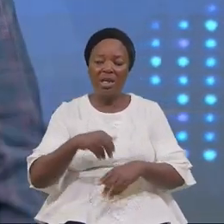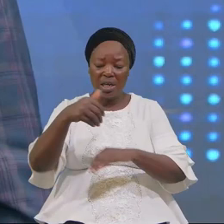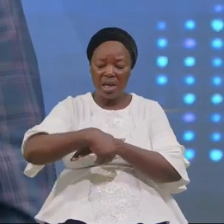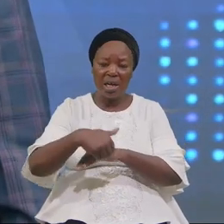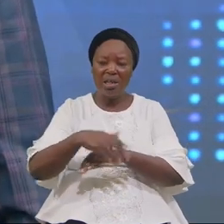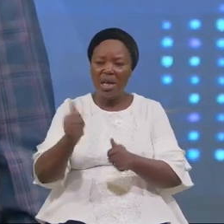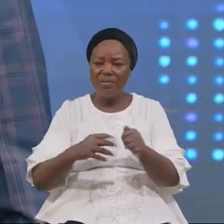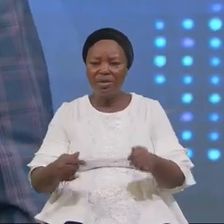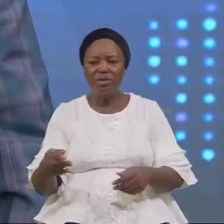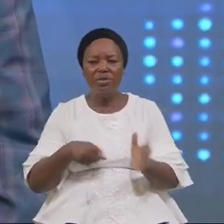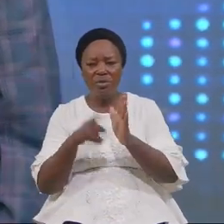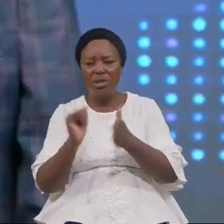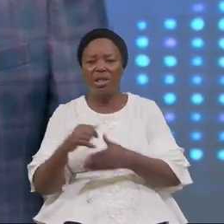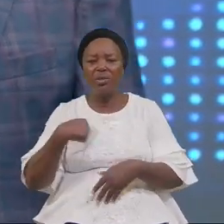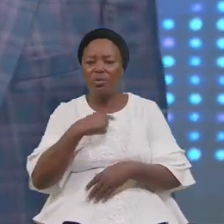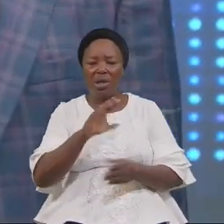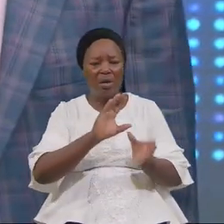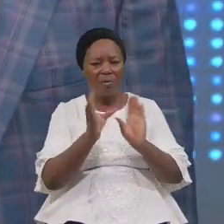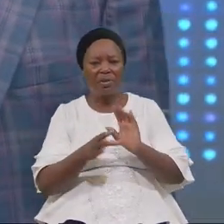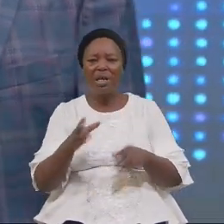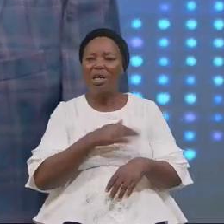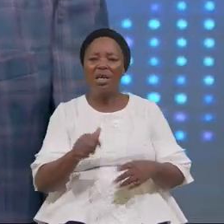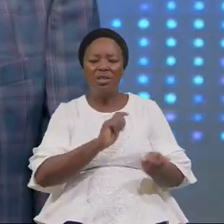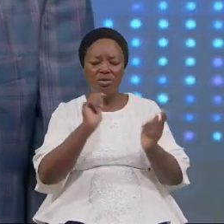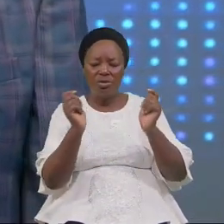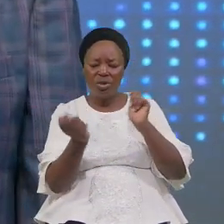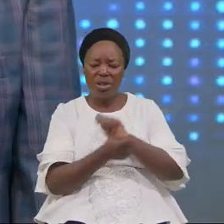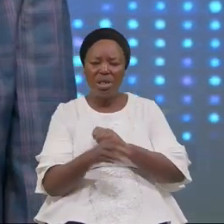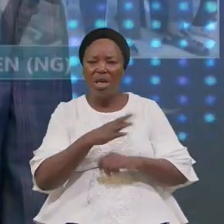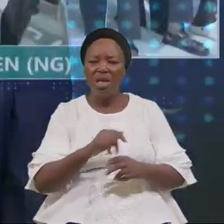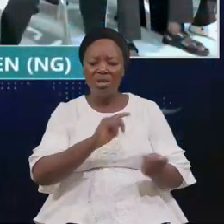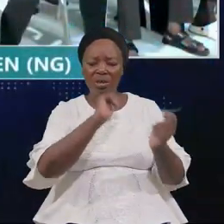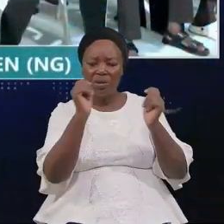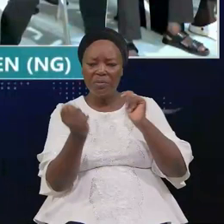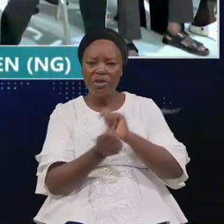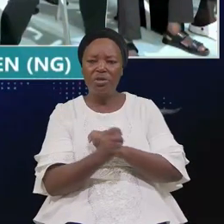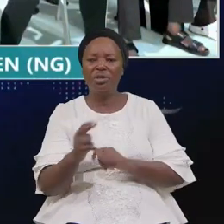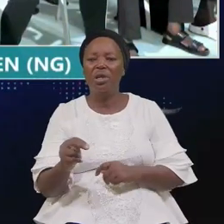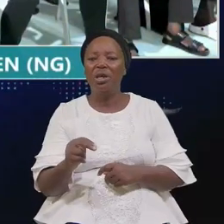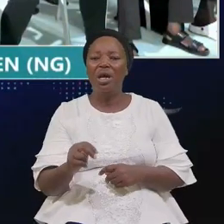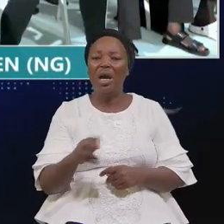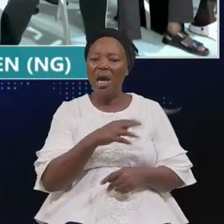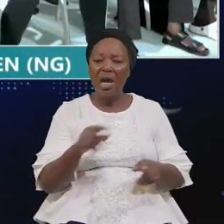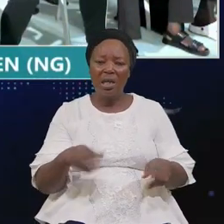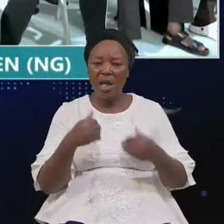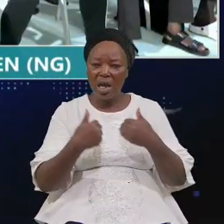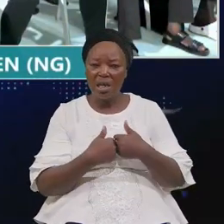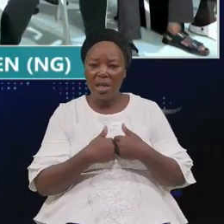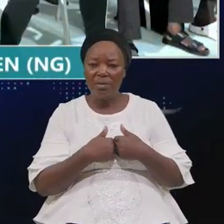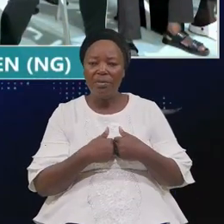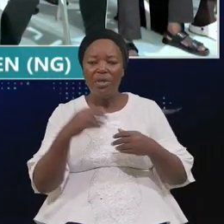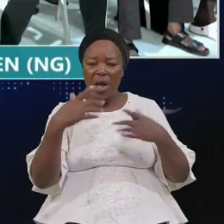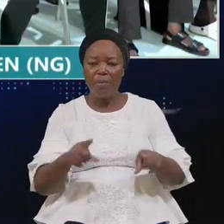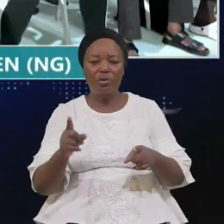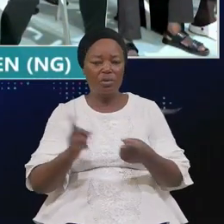shows that we're being converted. A change, a transformation has happened. It says,